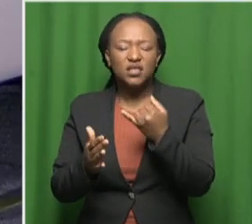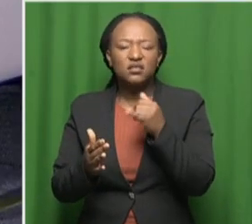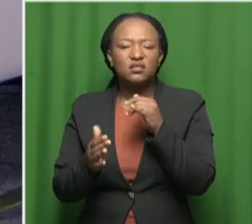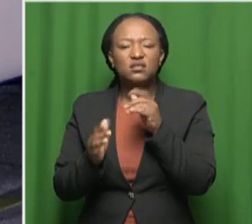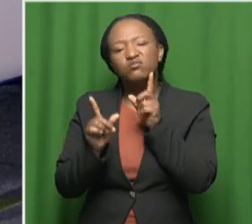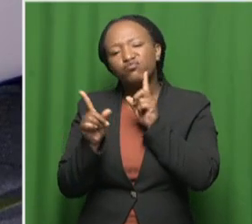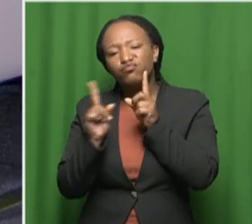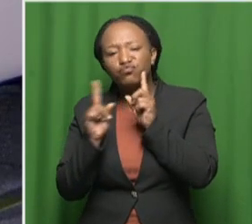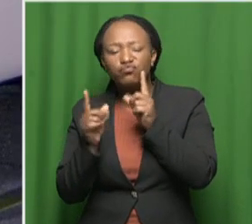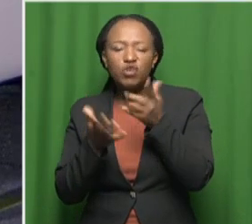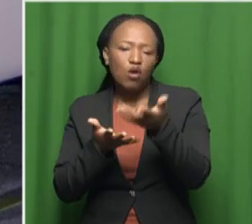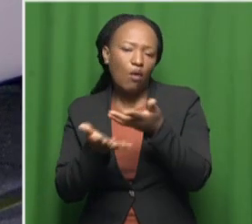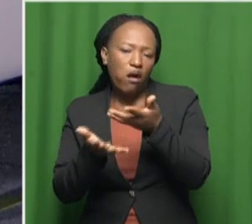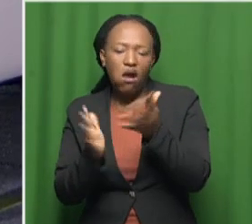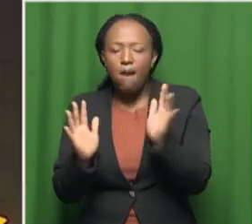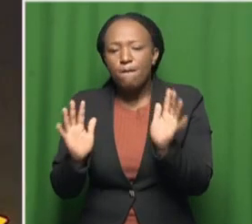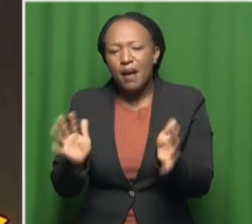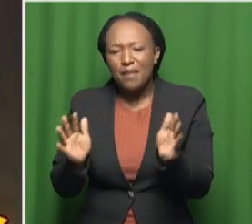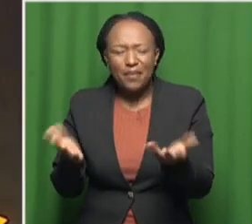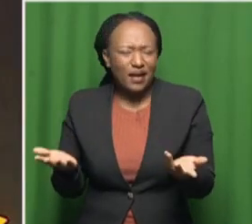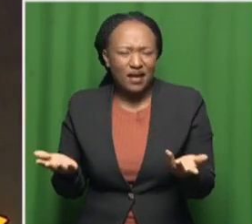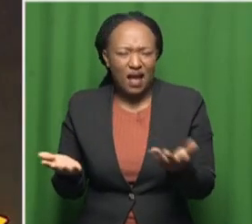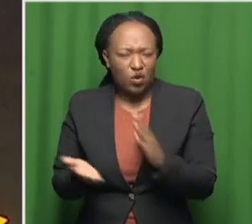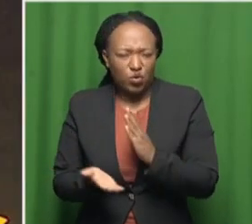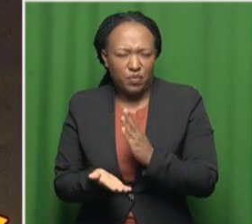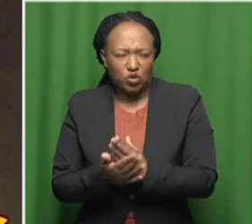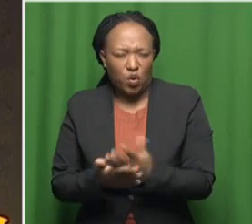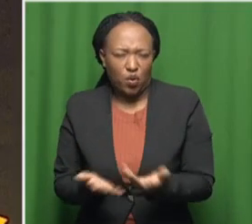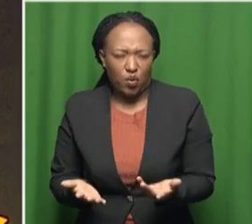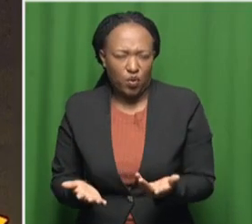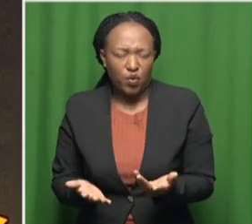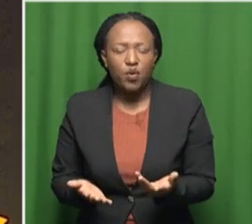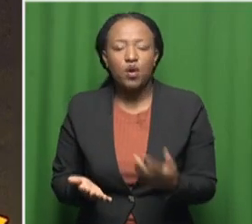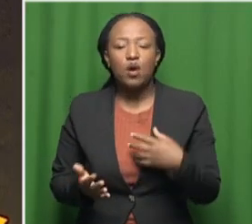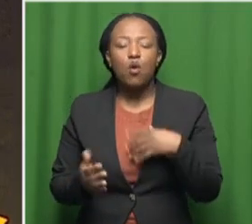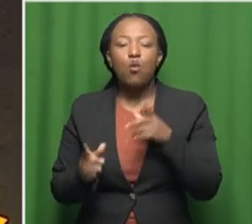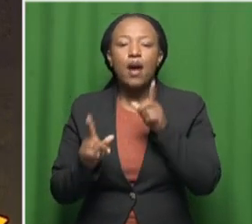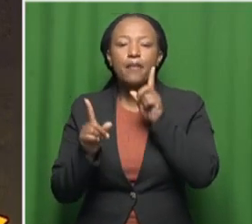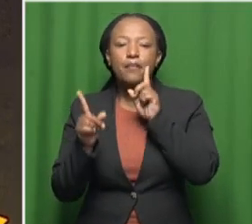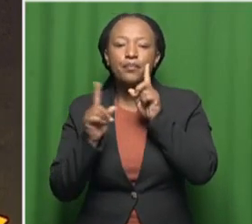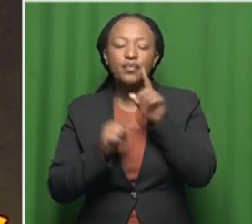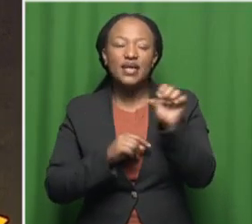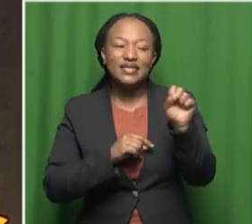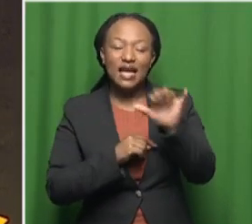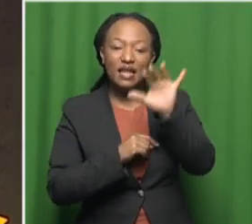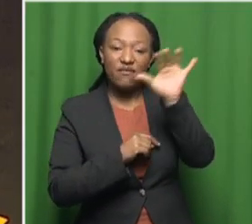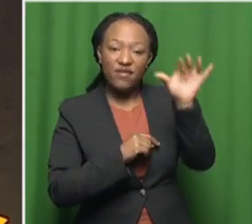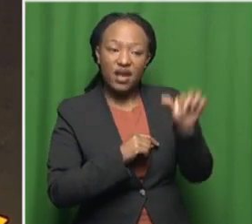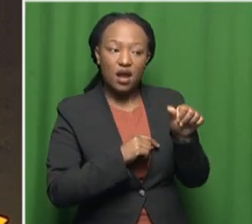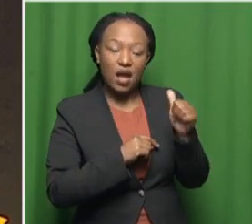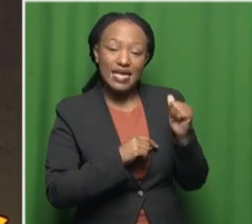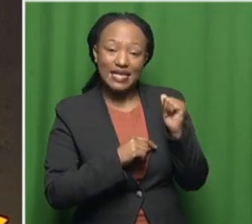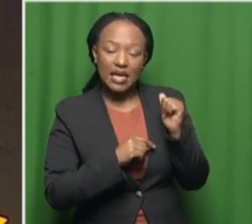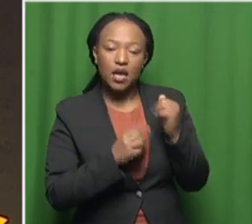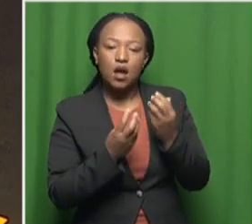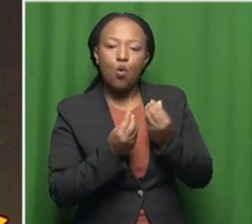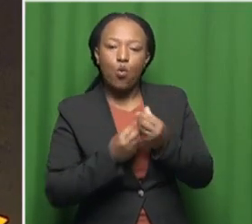shop? And by that I mean, if we take, for example, the bilateral discussions between South Africa and China yesterday,